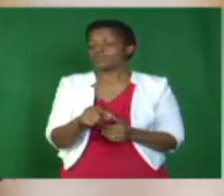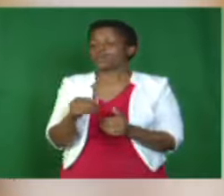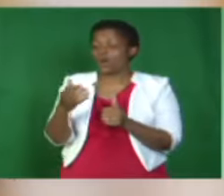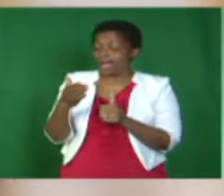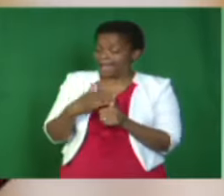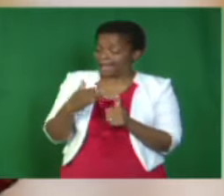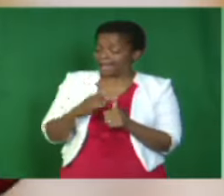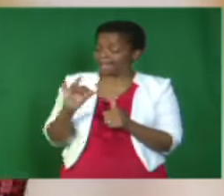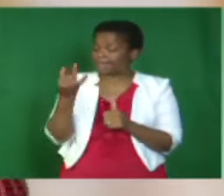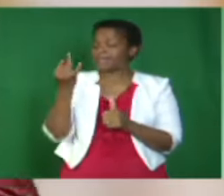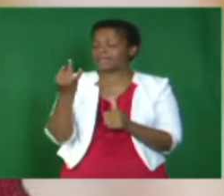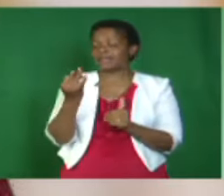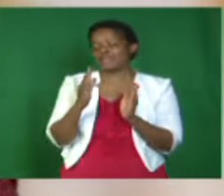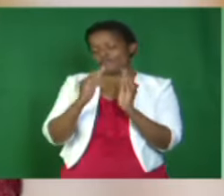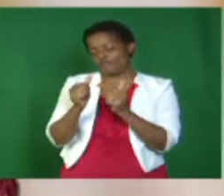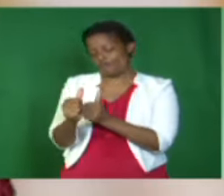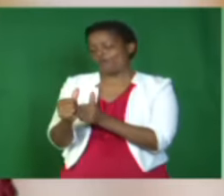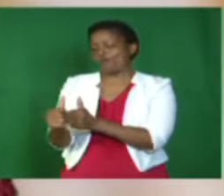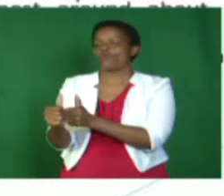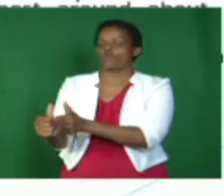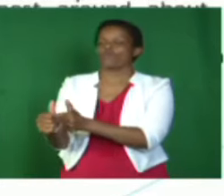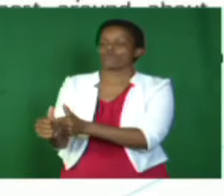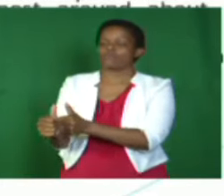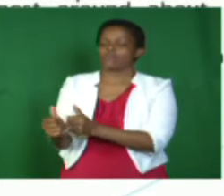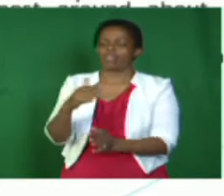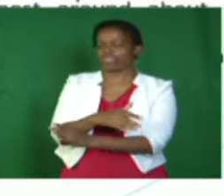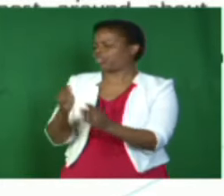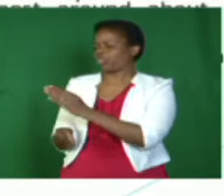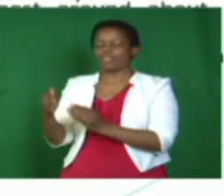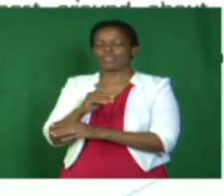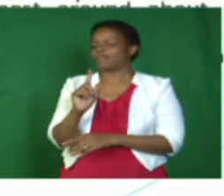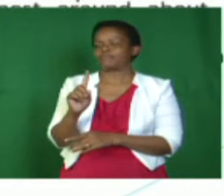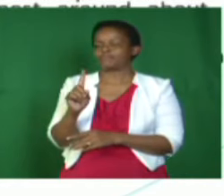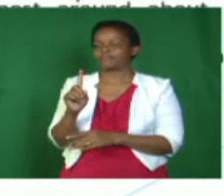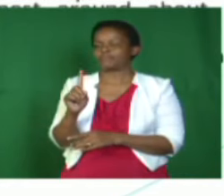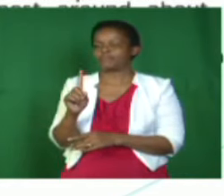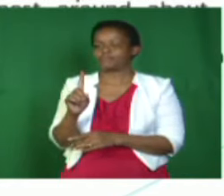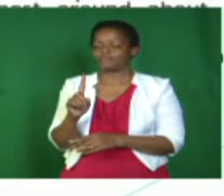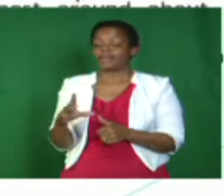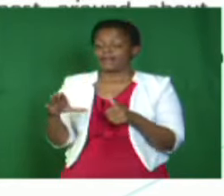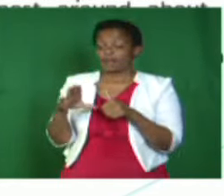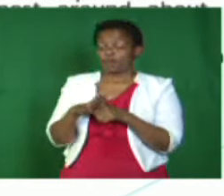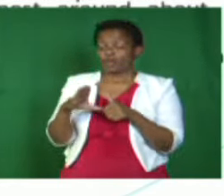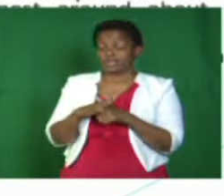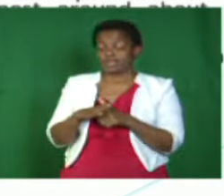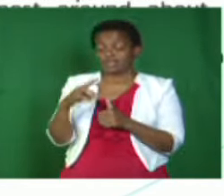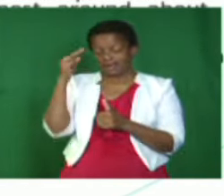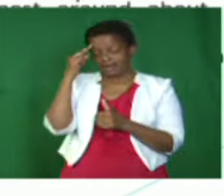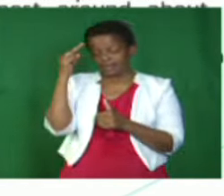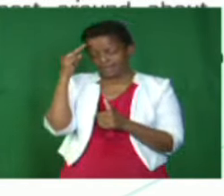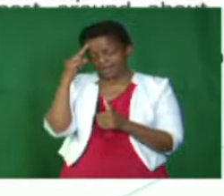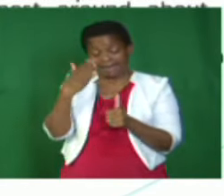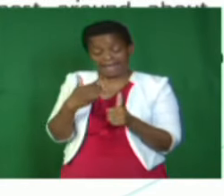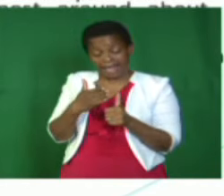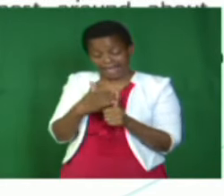not normally be jumbled up. It is also important to note that when you answer your question, you should be brief